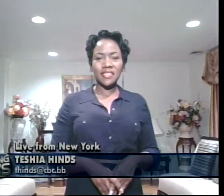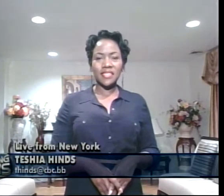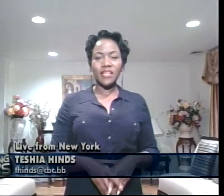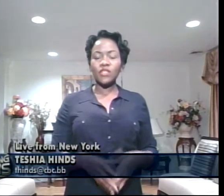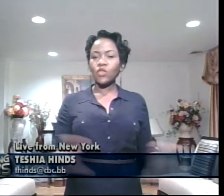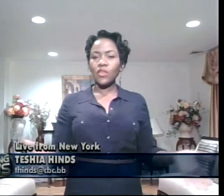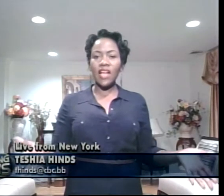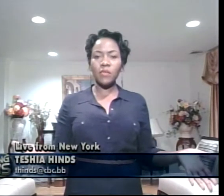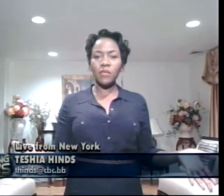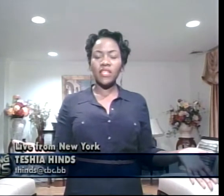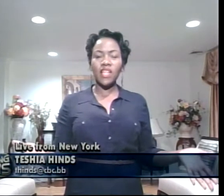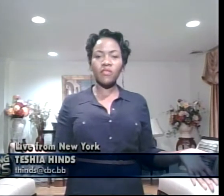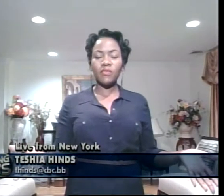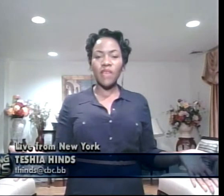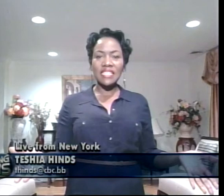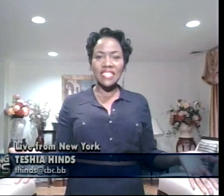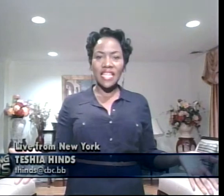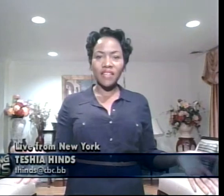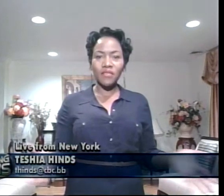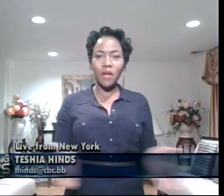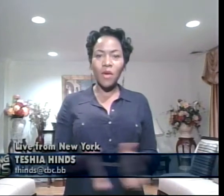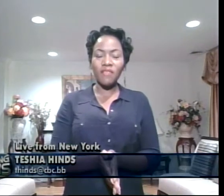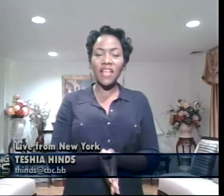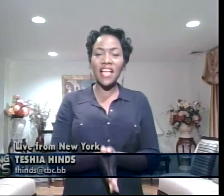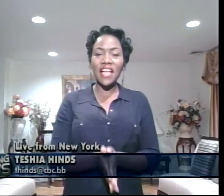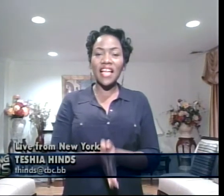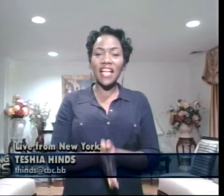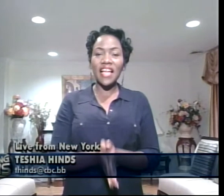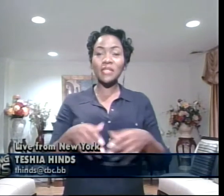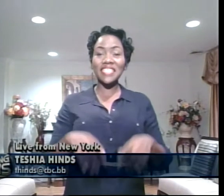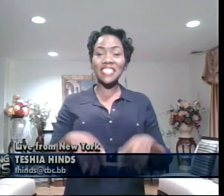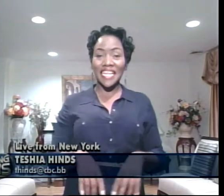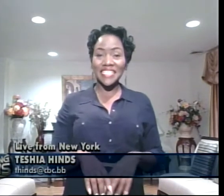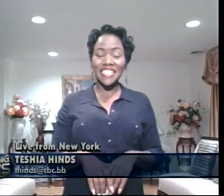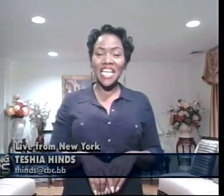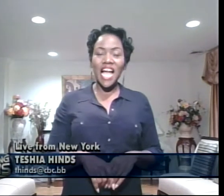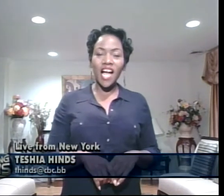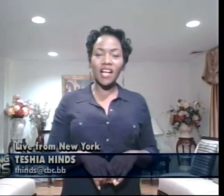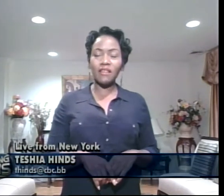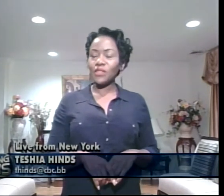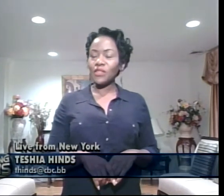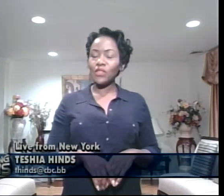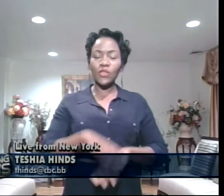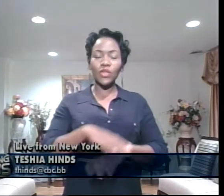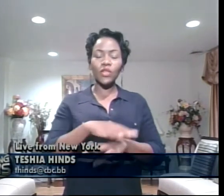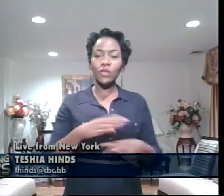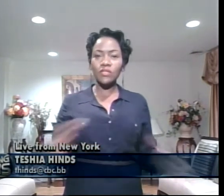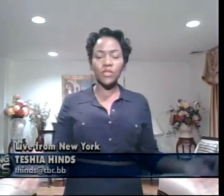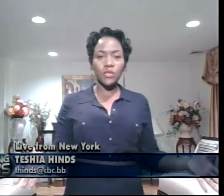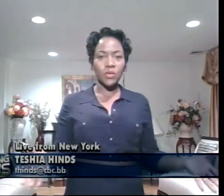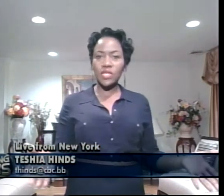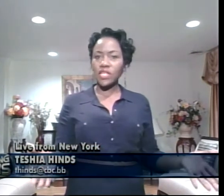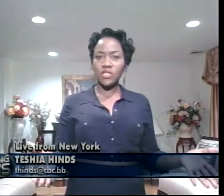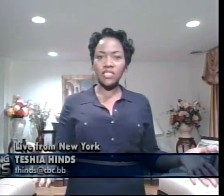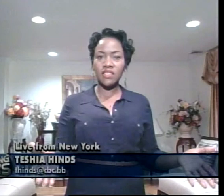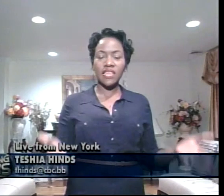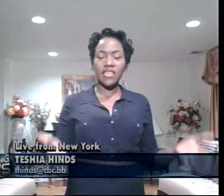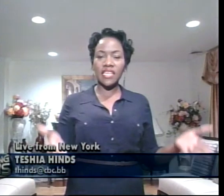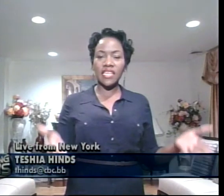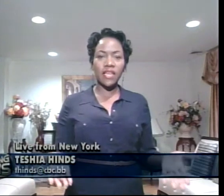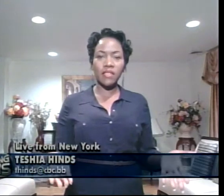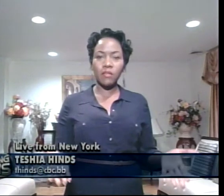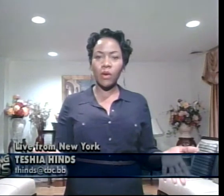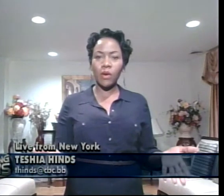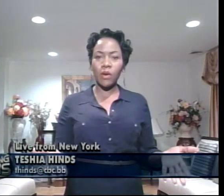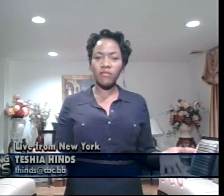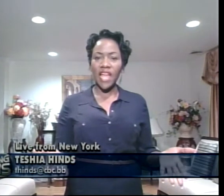So there have been a lot of events that have come off, including tonight. You know, there are loads of associations here that